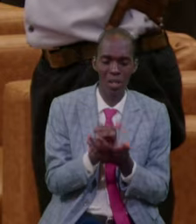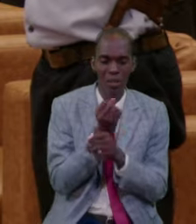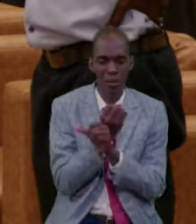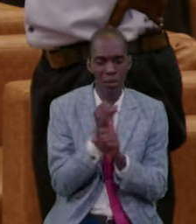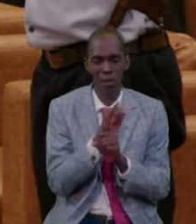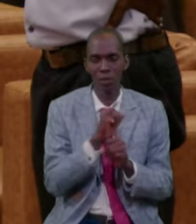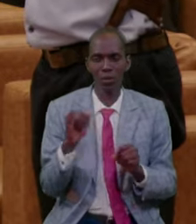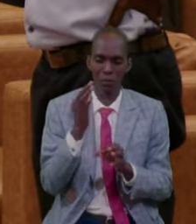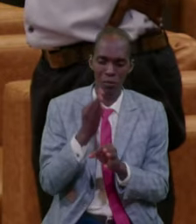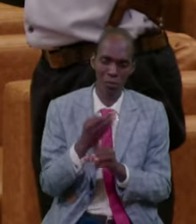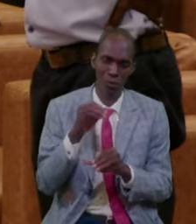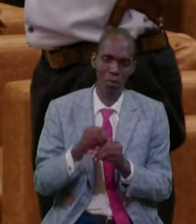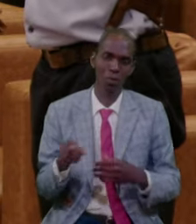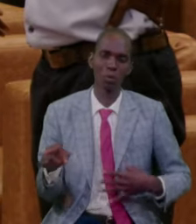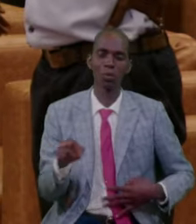faith.